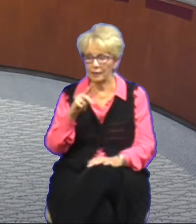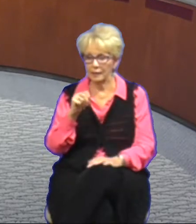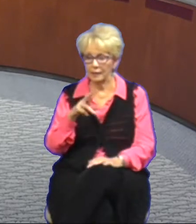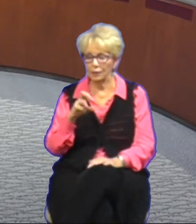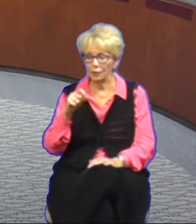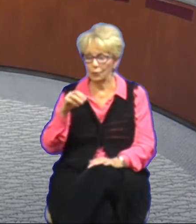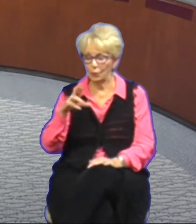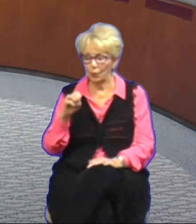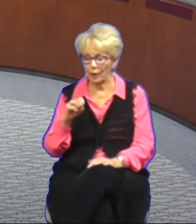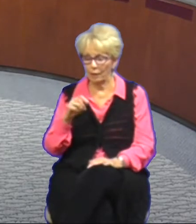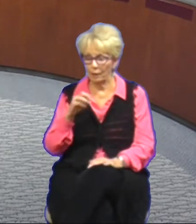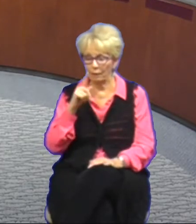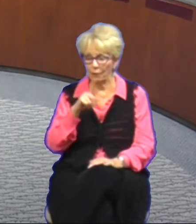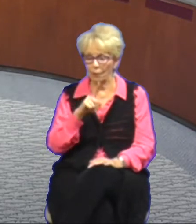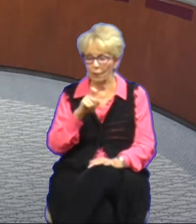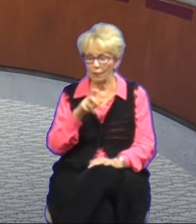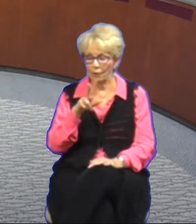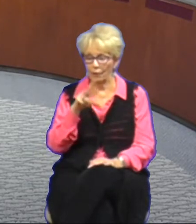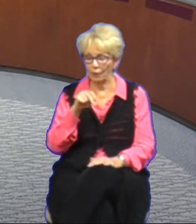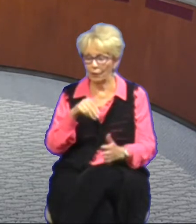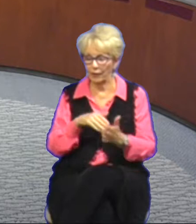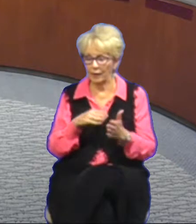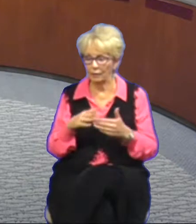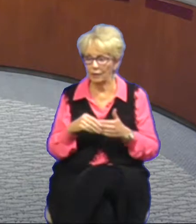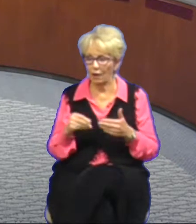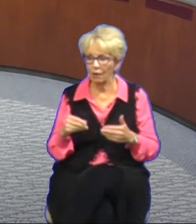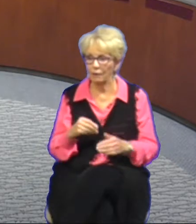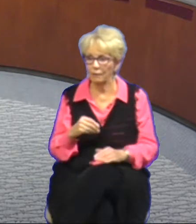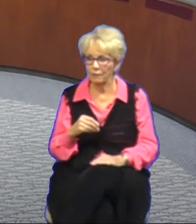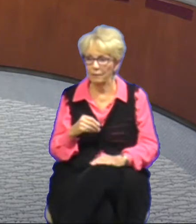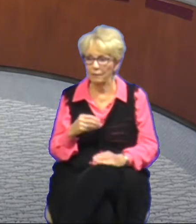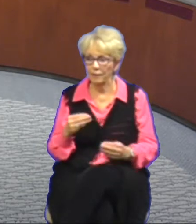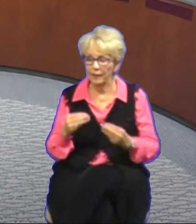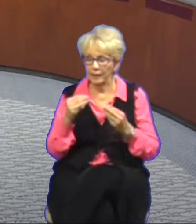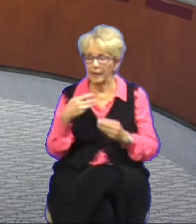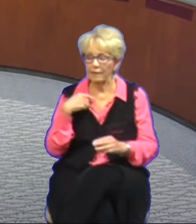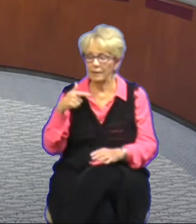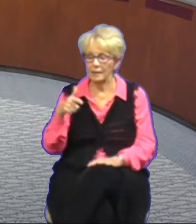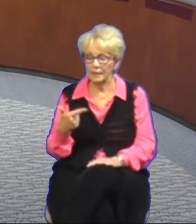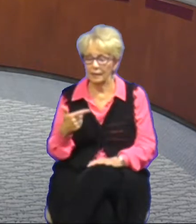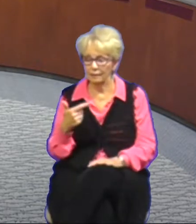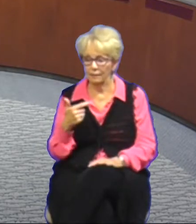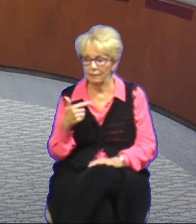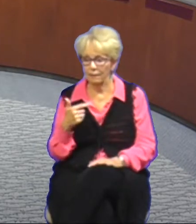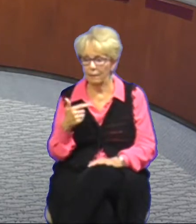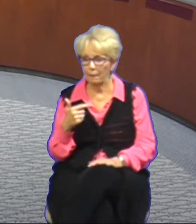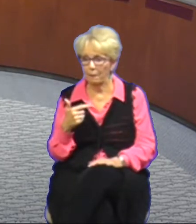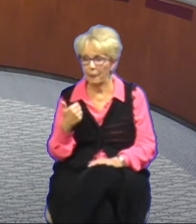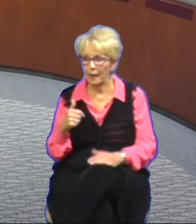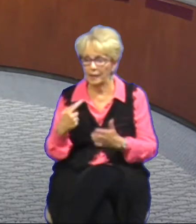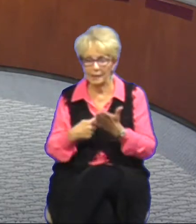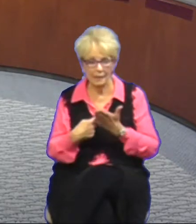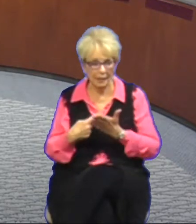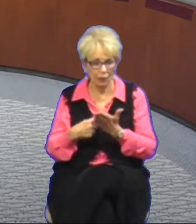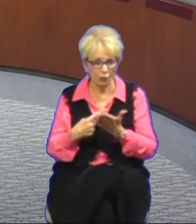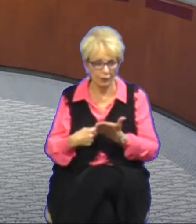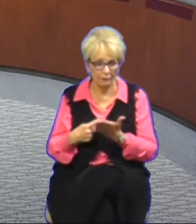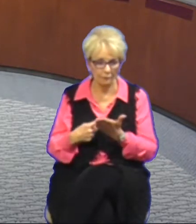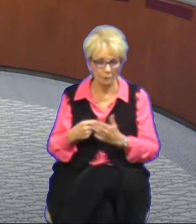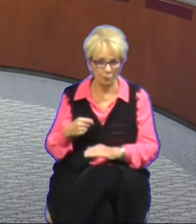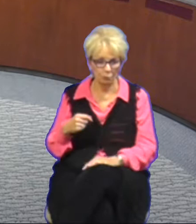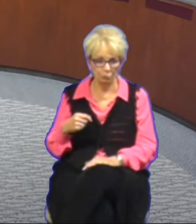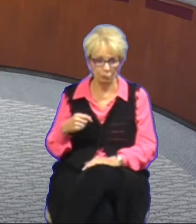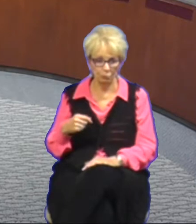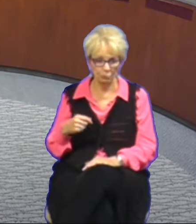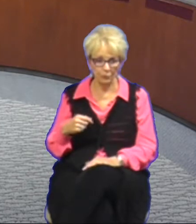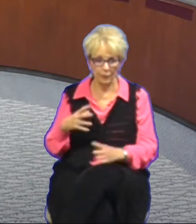Park at a cost of $130,000. Have a motion to have a second. Second. Any discussion?